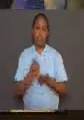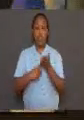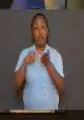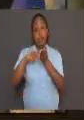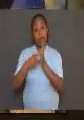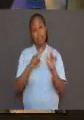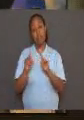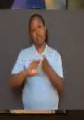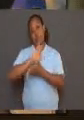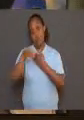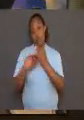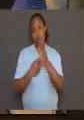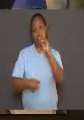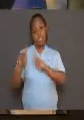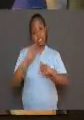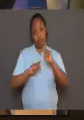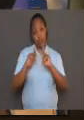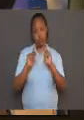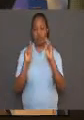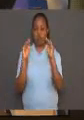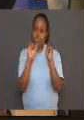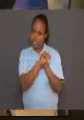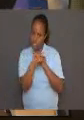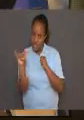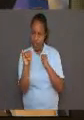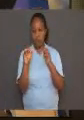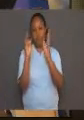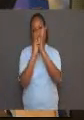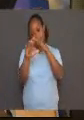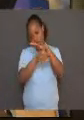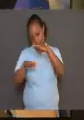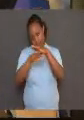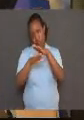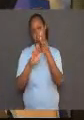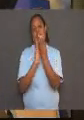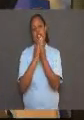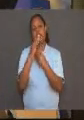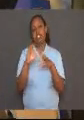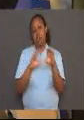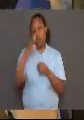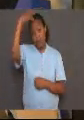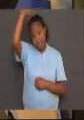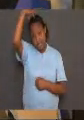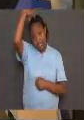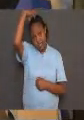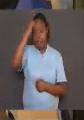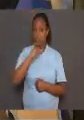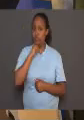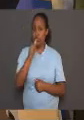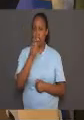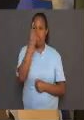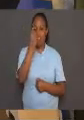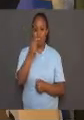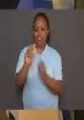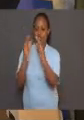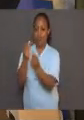means that all people are treated the same under the law, and government does not favor